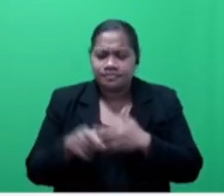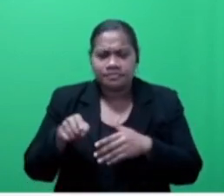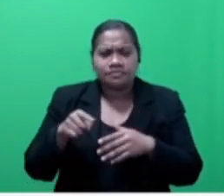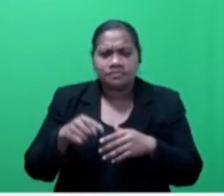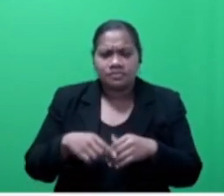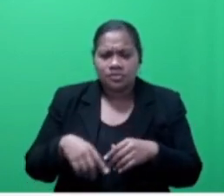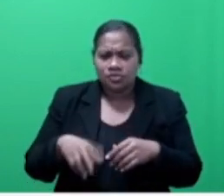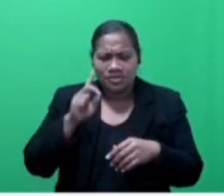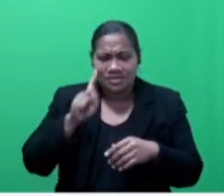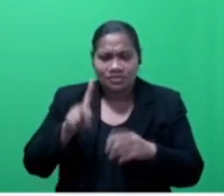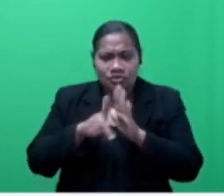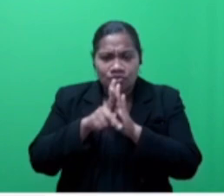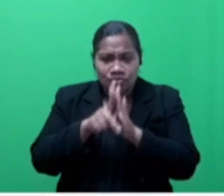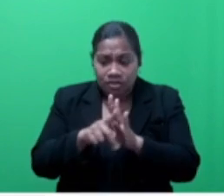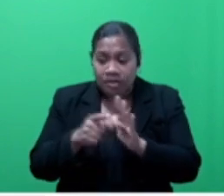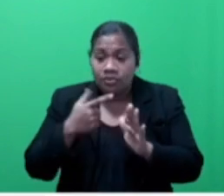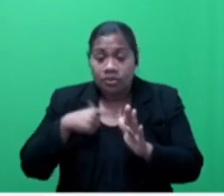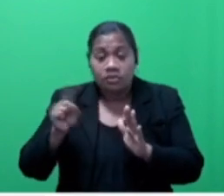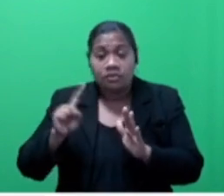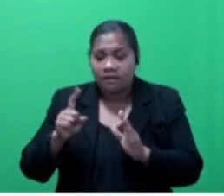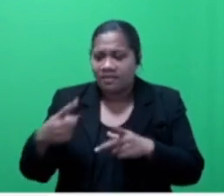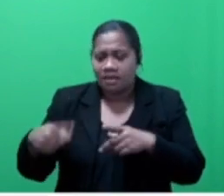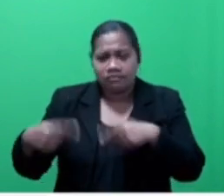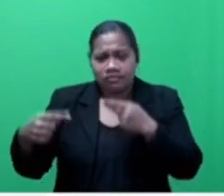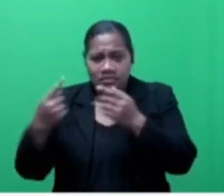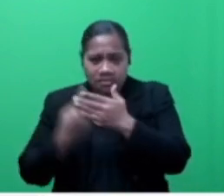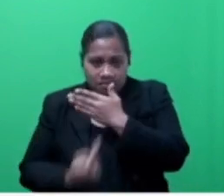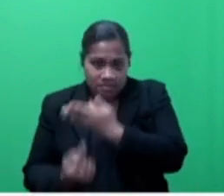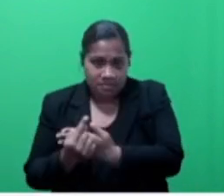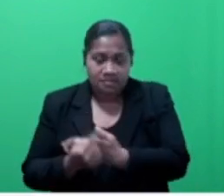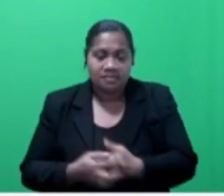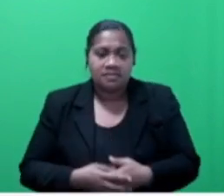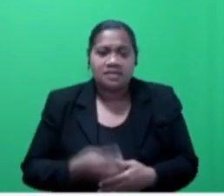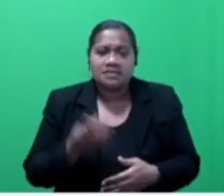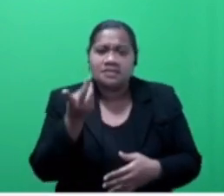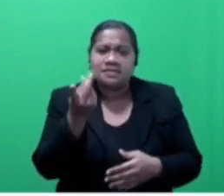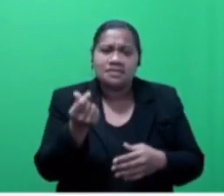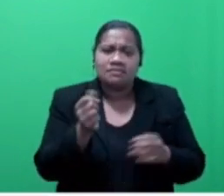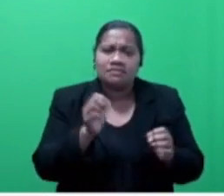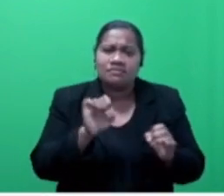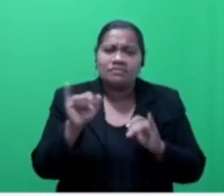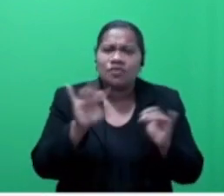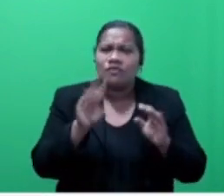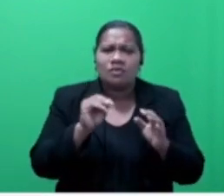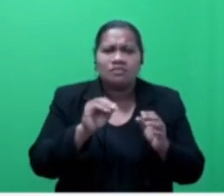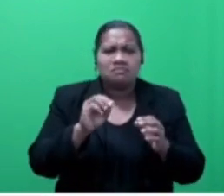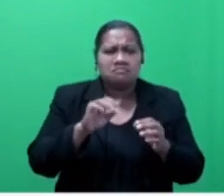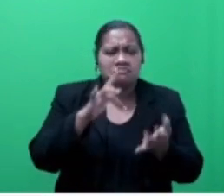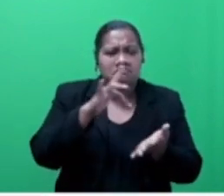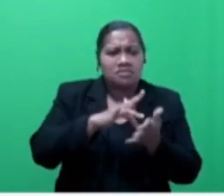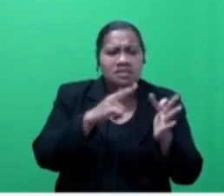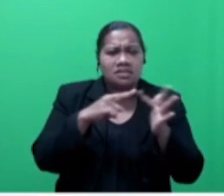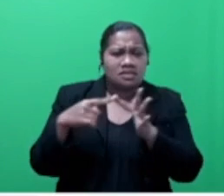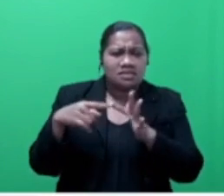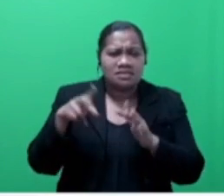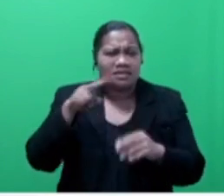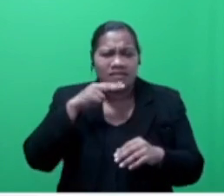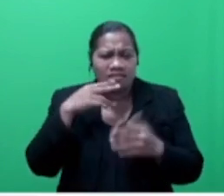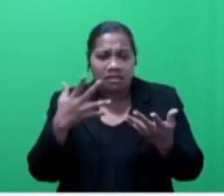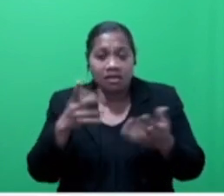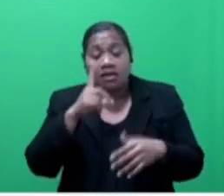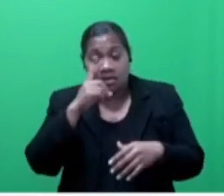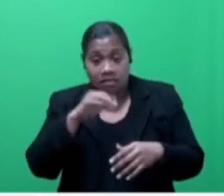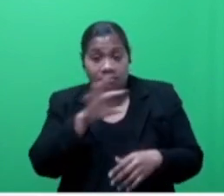pressures because of the conflict. Though some exporters, such as those in the Middle East and in Africa and places like Nigeria, may temporarily benefit from